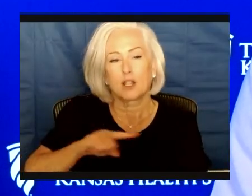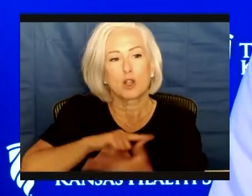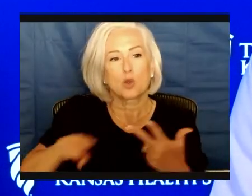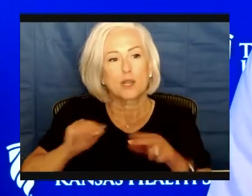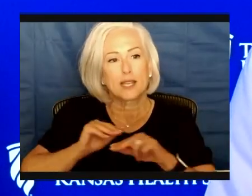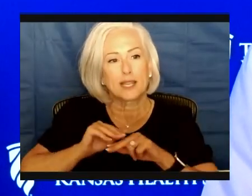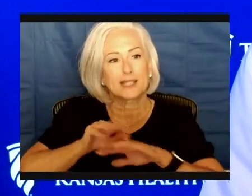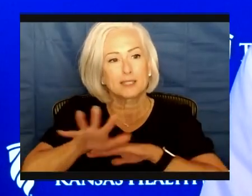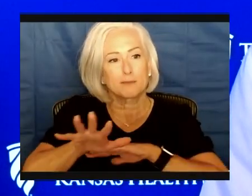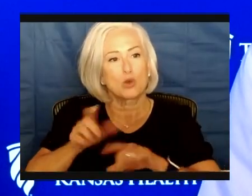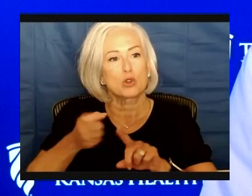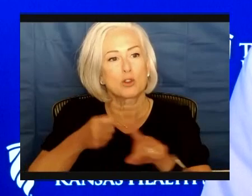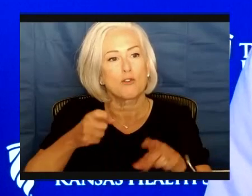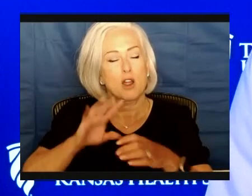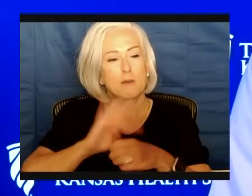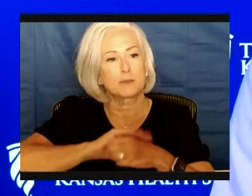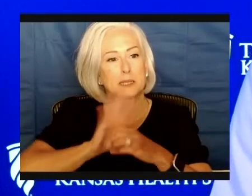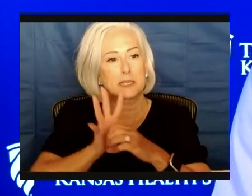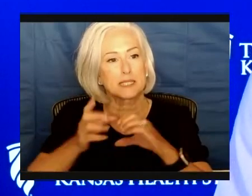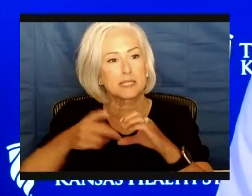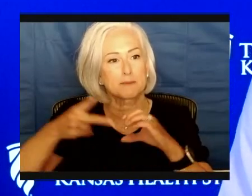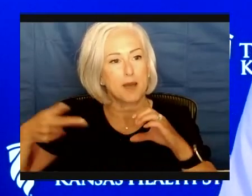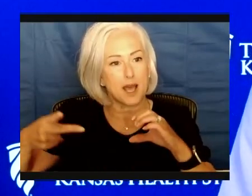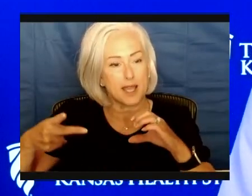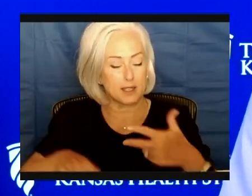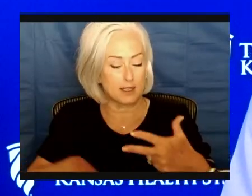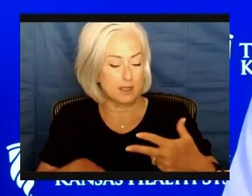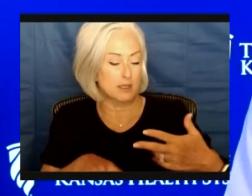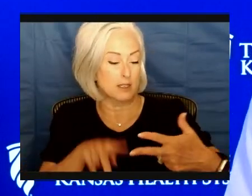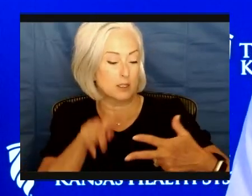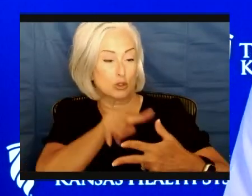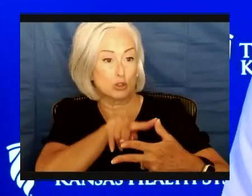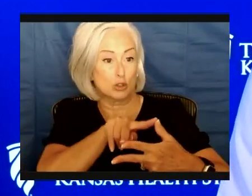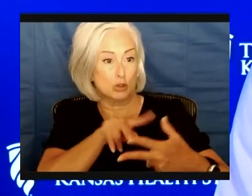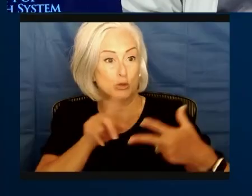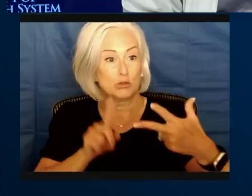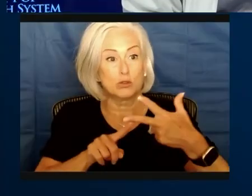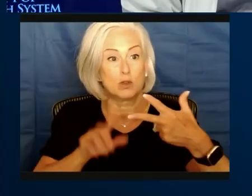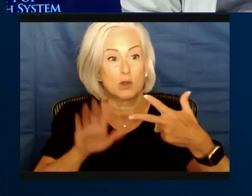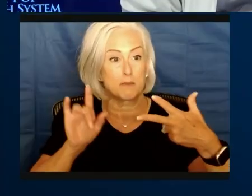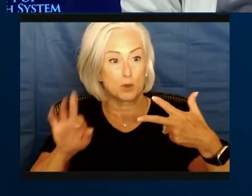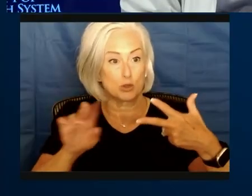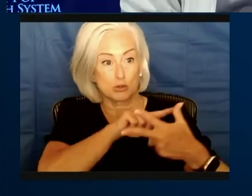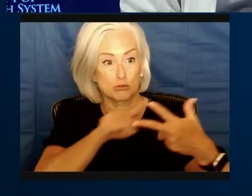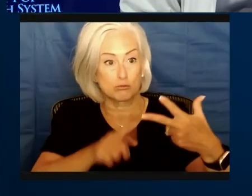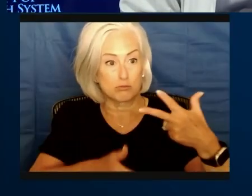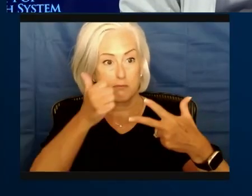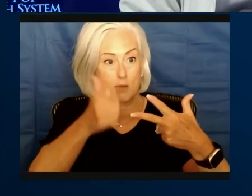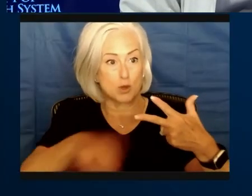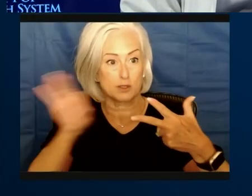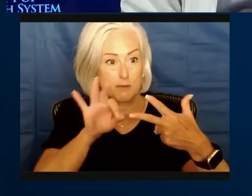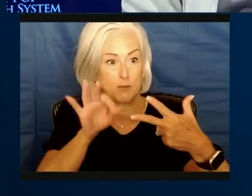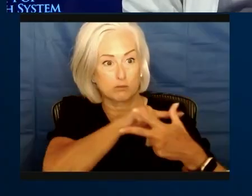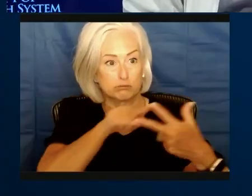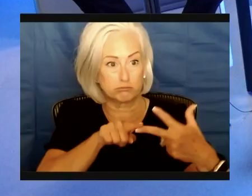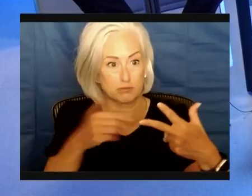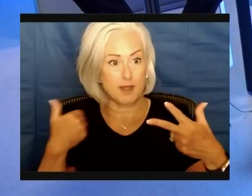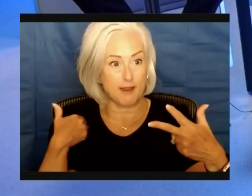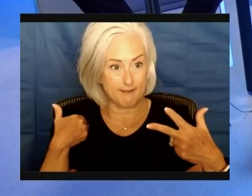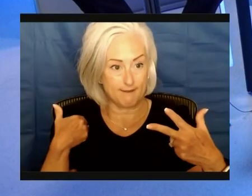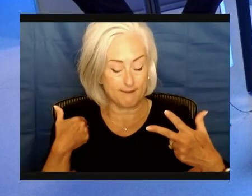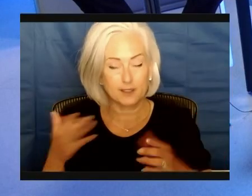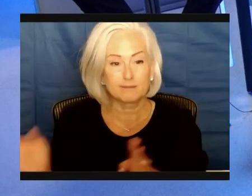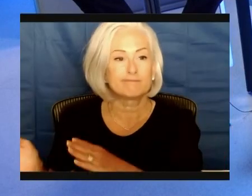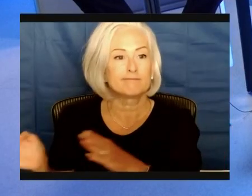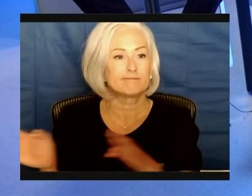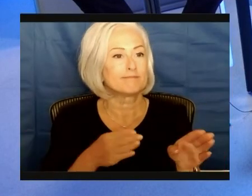So 2 with that primary series and then 1 with that booster. So you're exactly right. All right, let's get back to our conversation now with Dr.